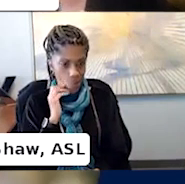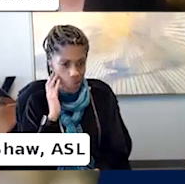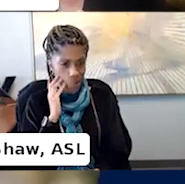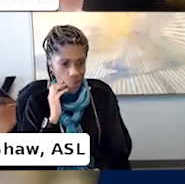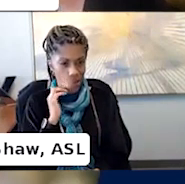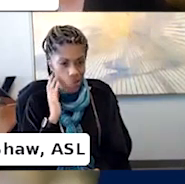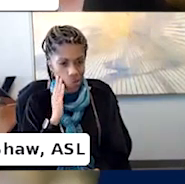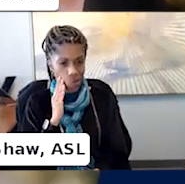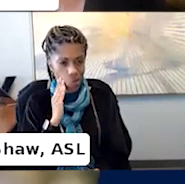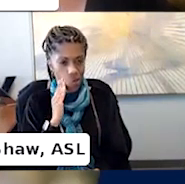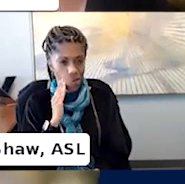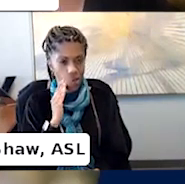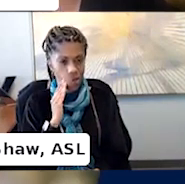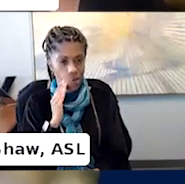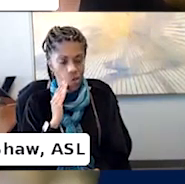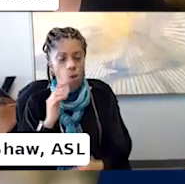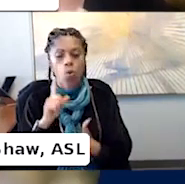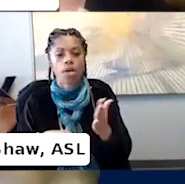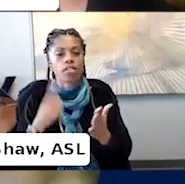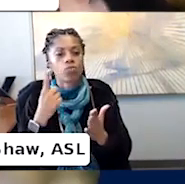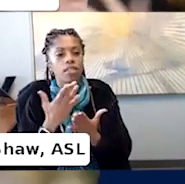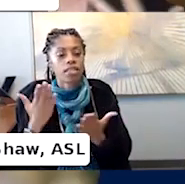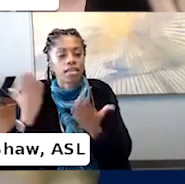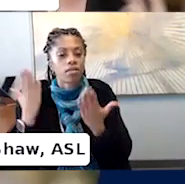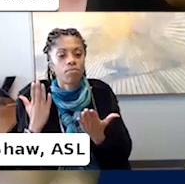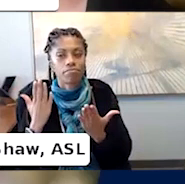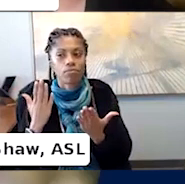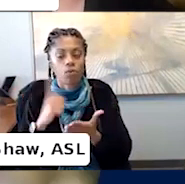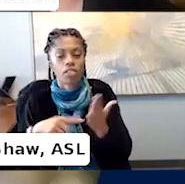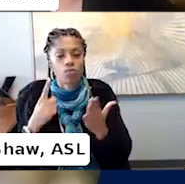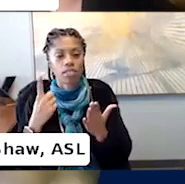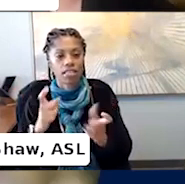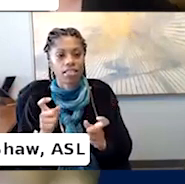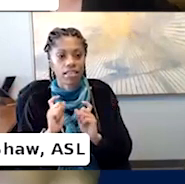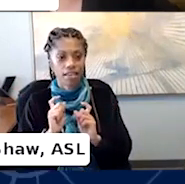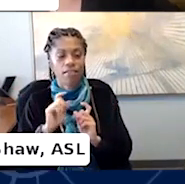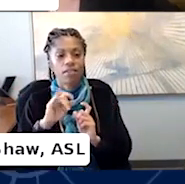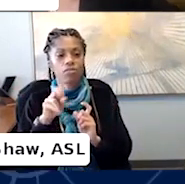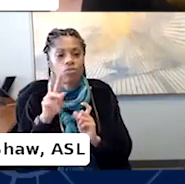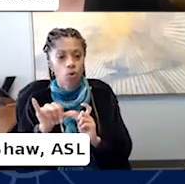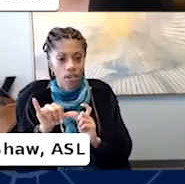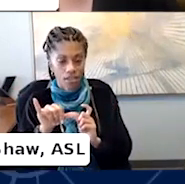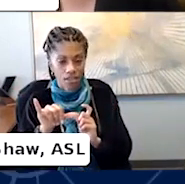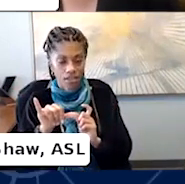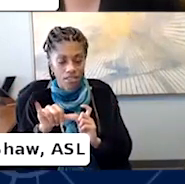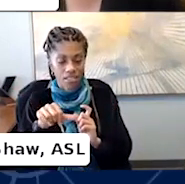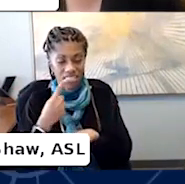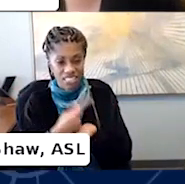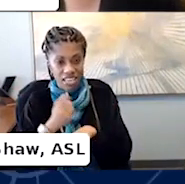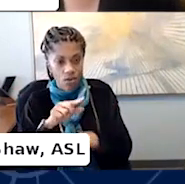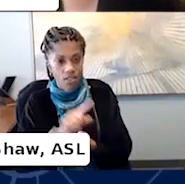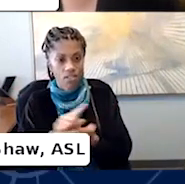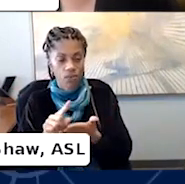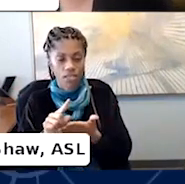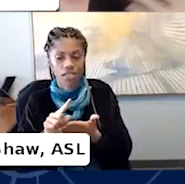joy today or joy this week? If you feel like sharing with one another as we move along to talk about what we're doing